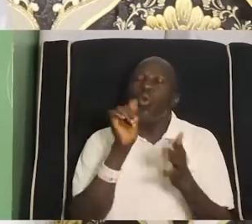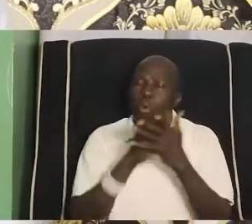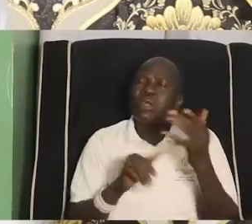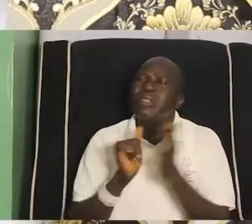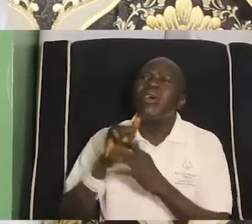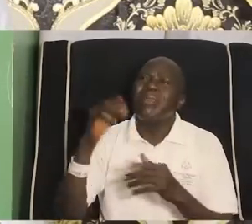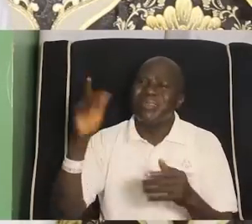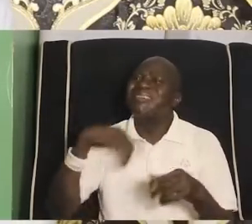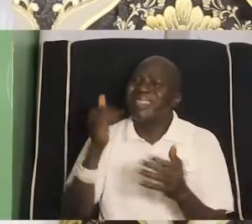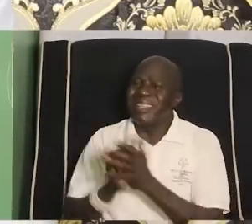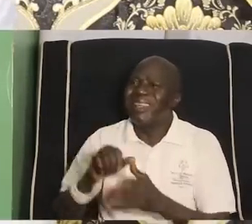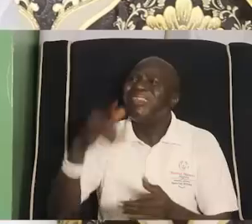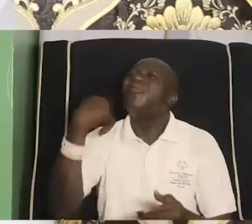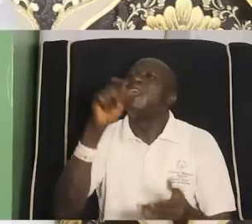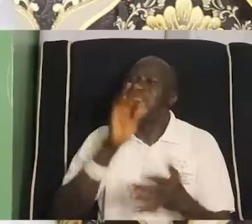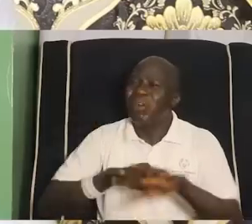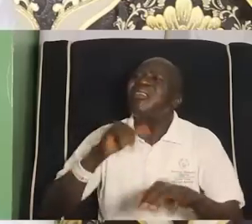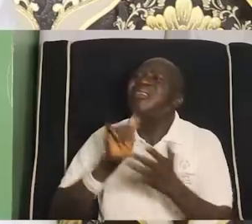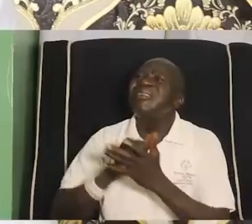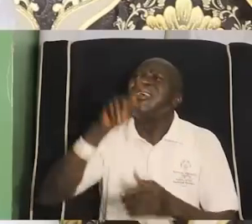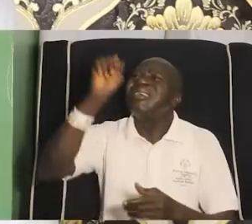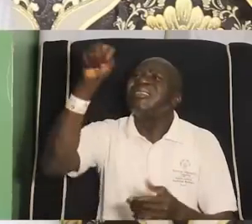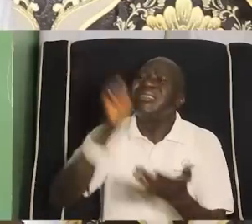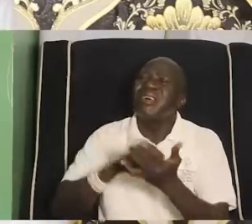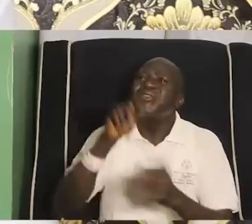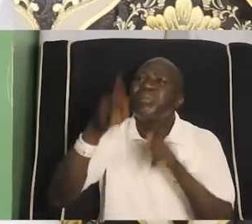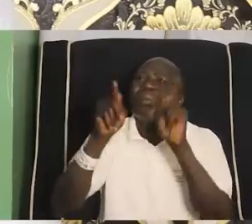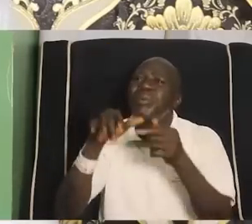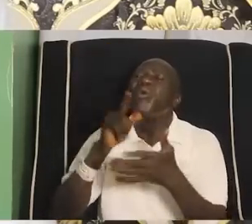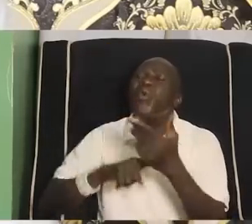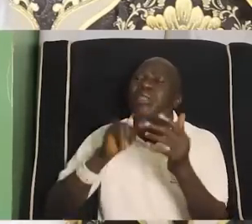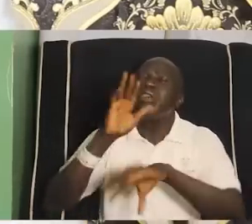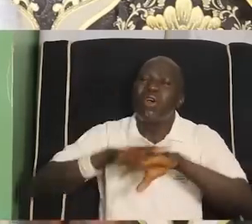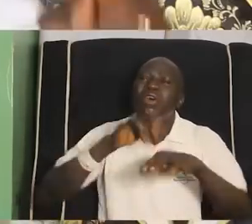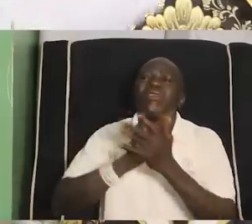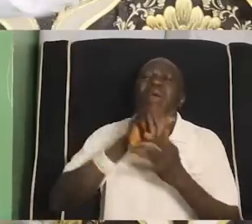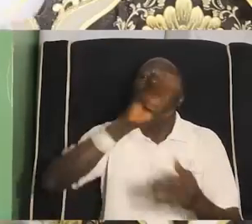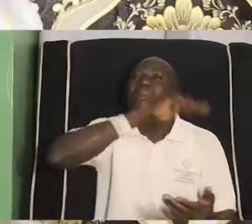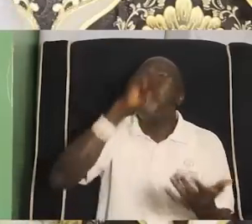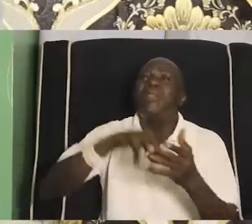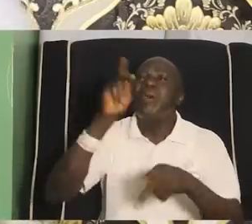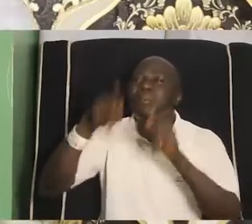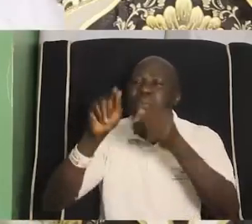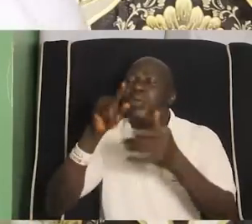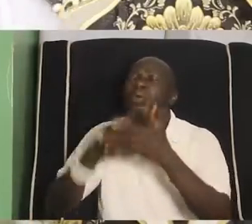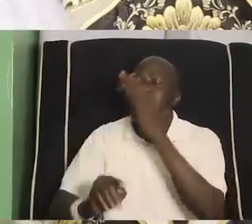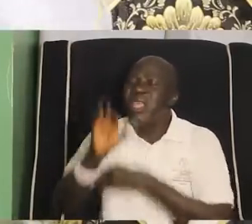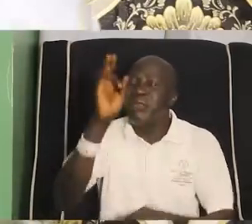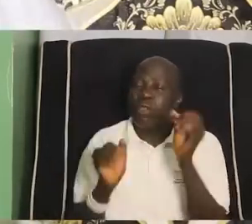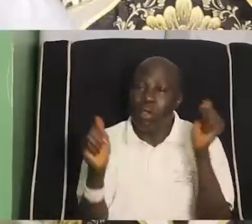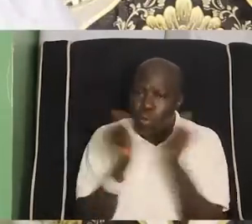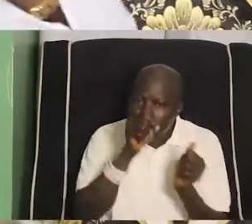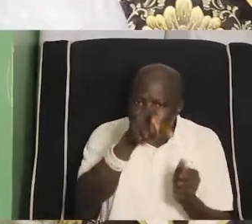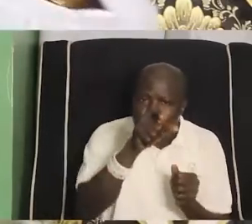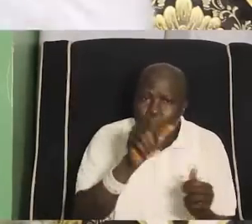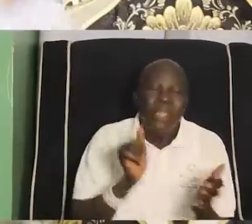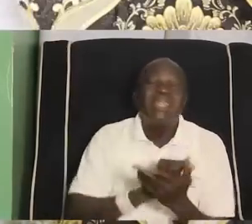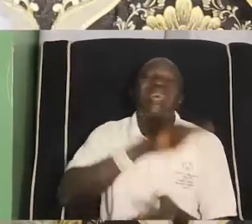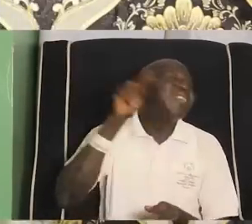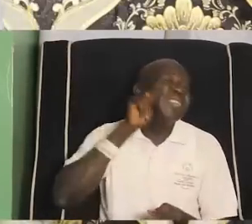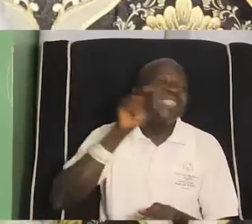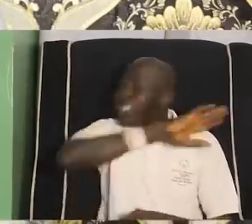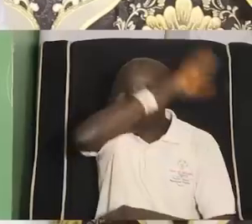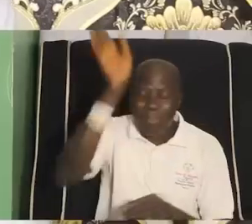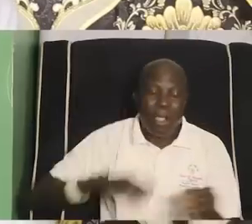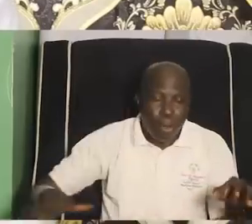that people? Ki lo je egberu eniyan? What you call thousands of people? Ki lo je 1 million? What you call millions? Ki Olorun ba ti wa pelu re. Orilede ko le bori re.